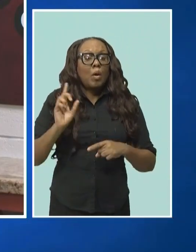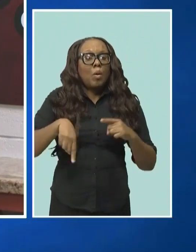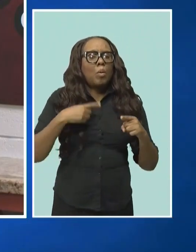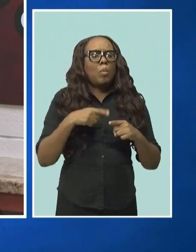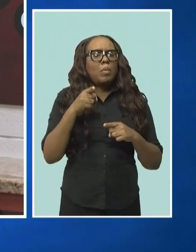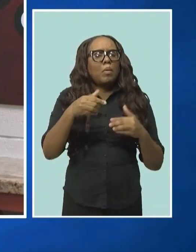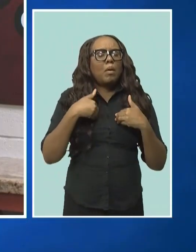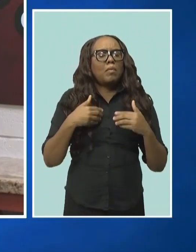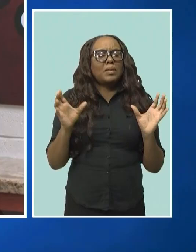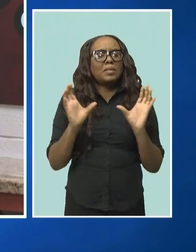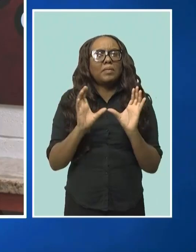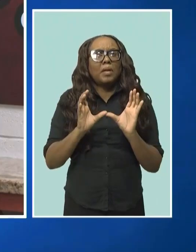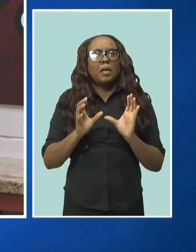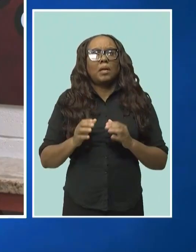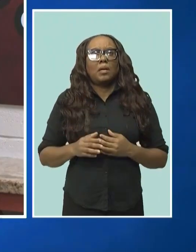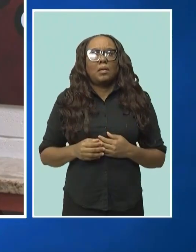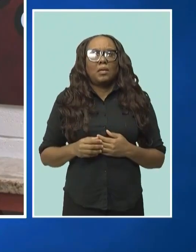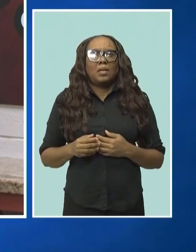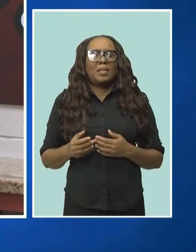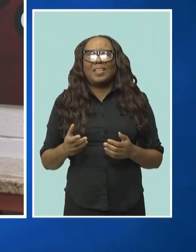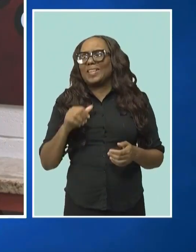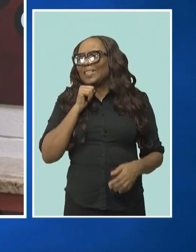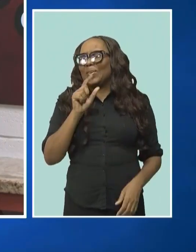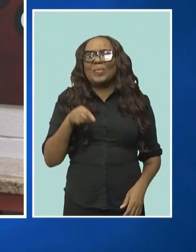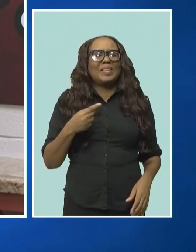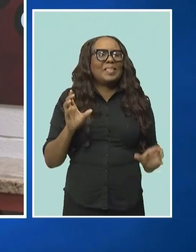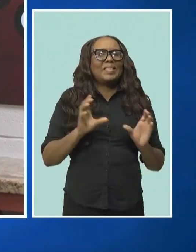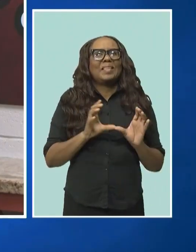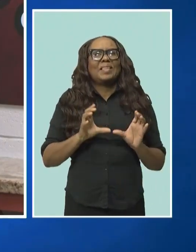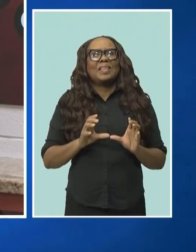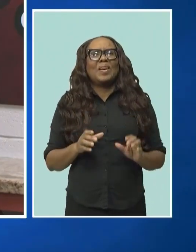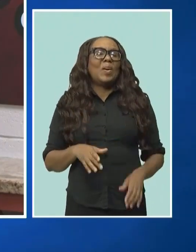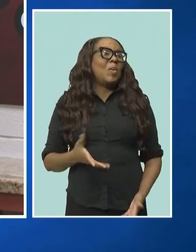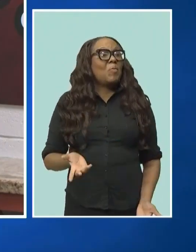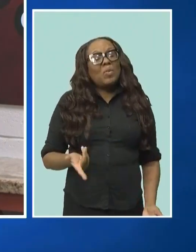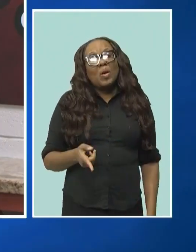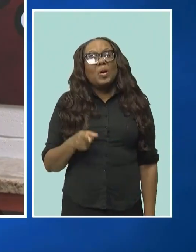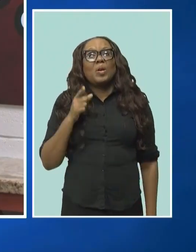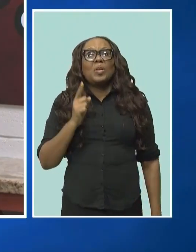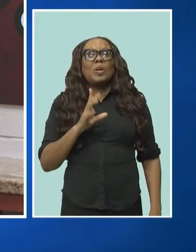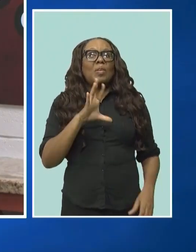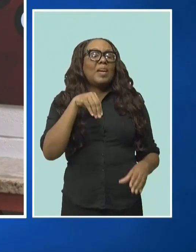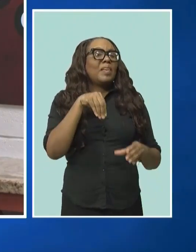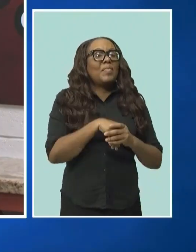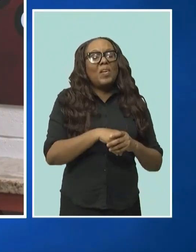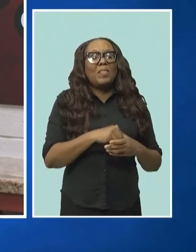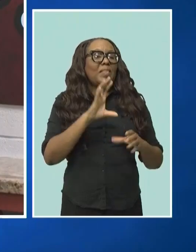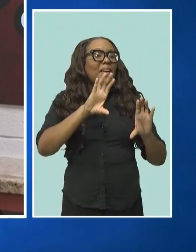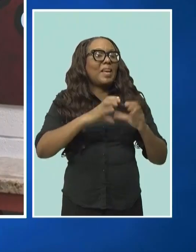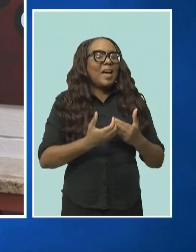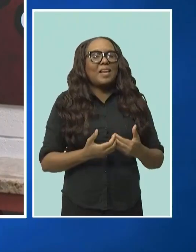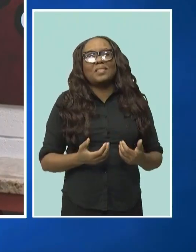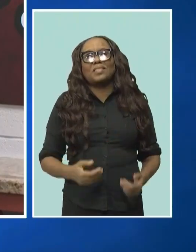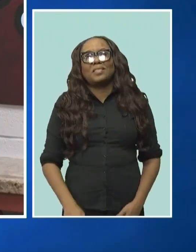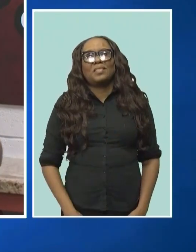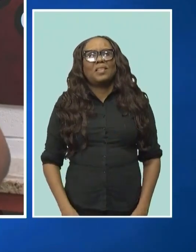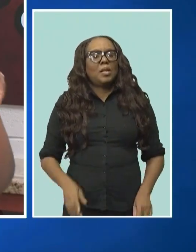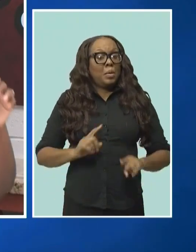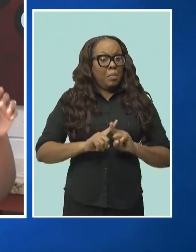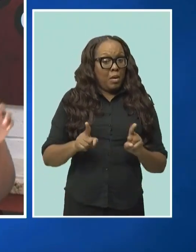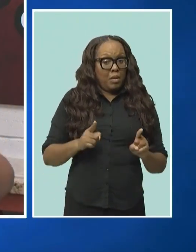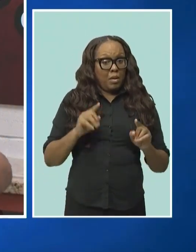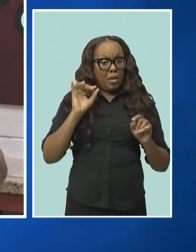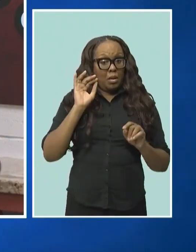certificate, it wasn't just a certificate that said, okay, check a box. A certificate that you can take from